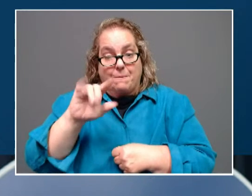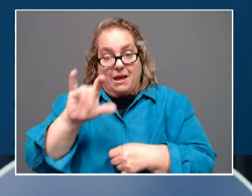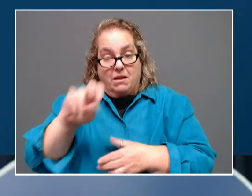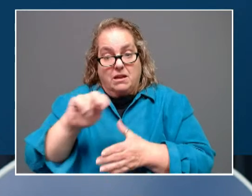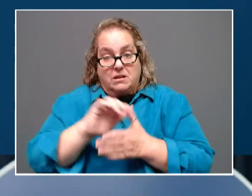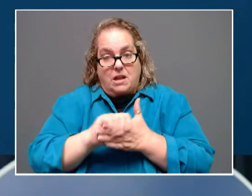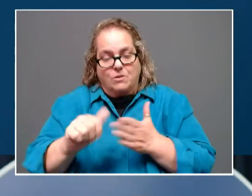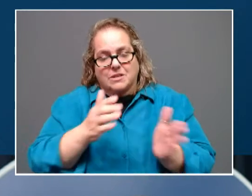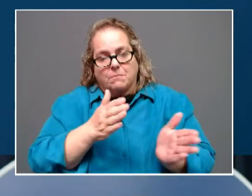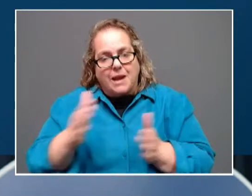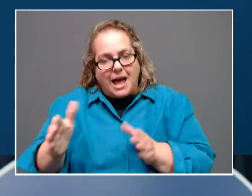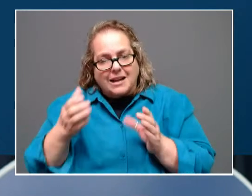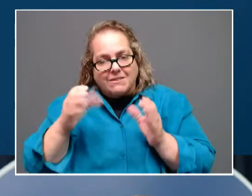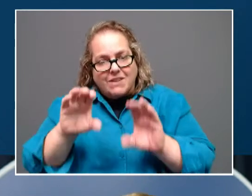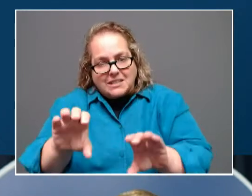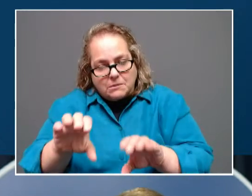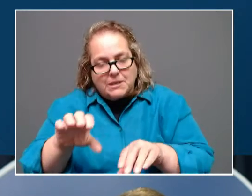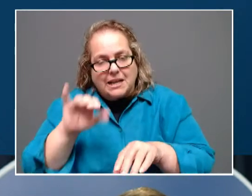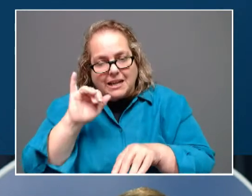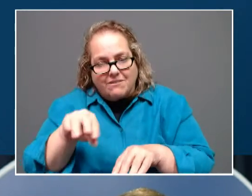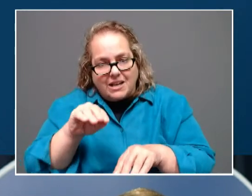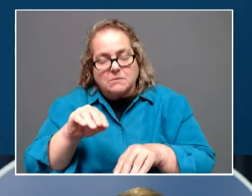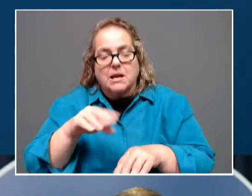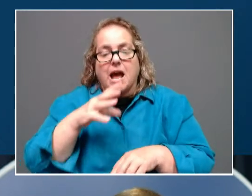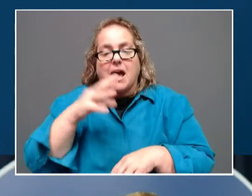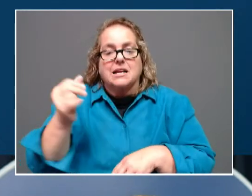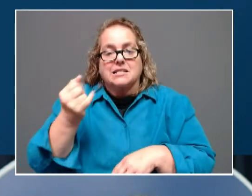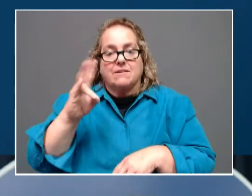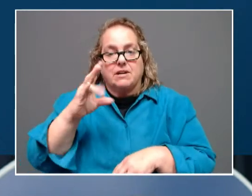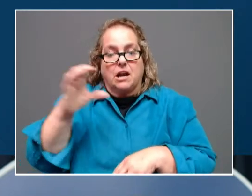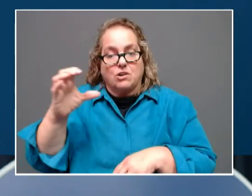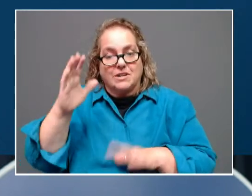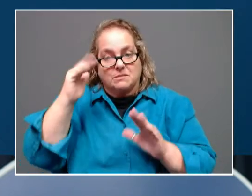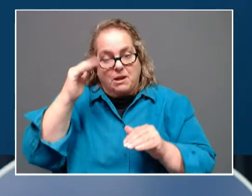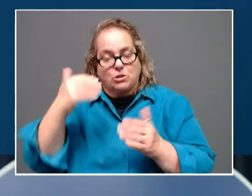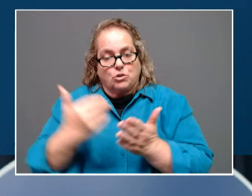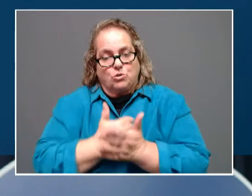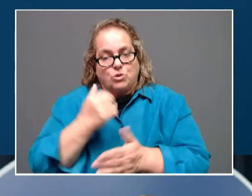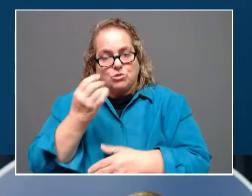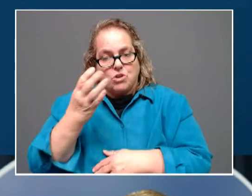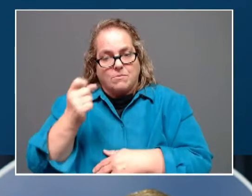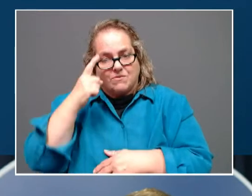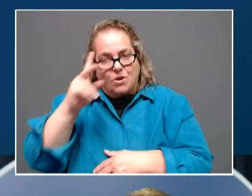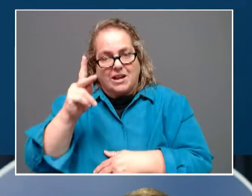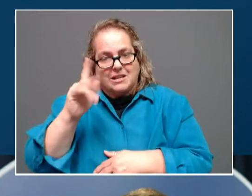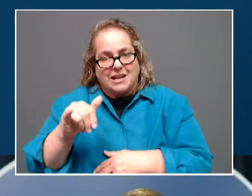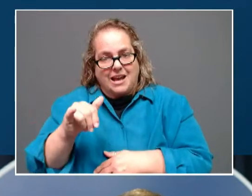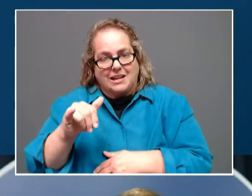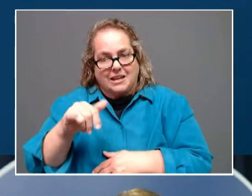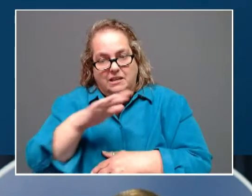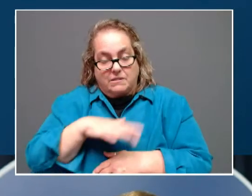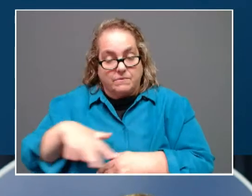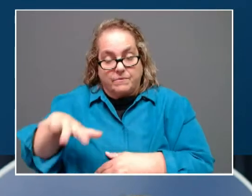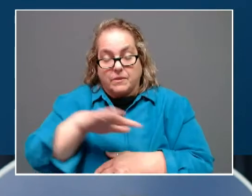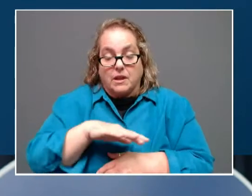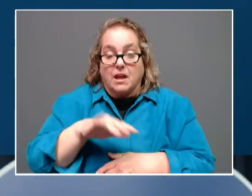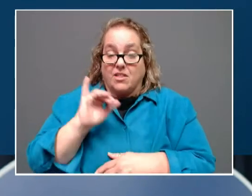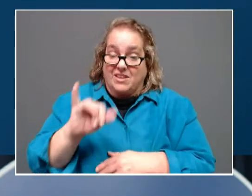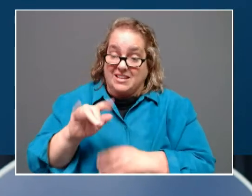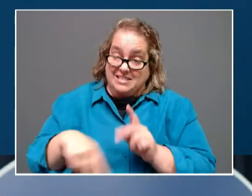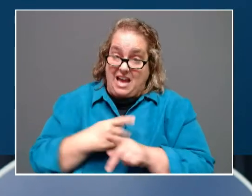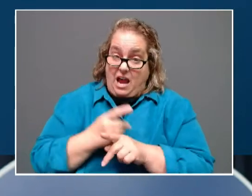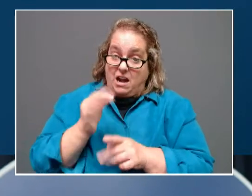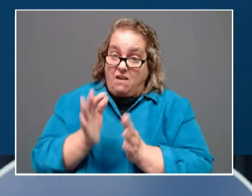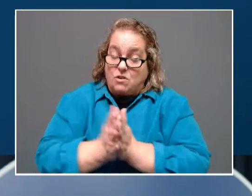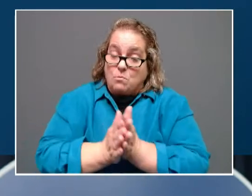more than 1,700 expected new jobs for Kentucky residents. This type of momentum does not happen by accident.